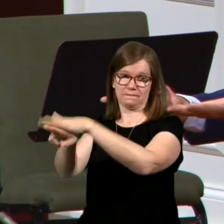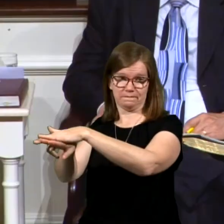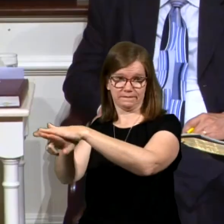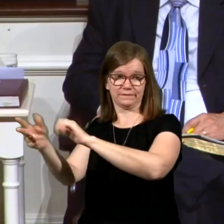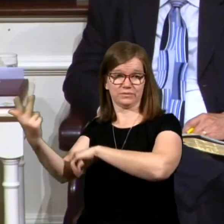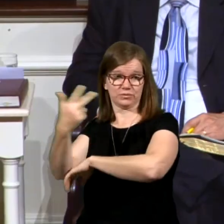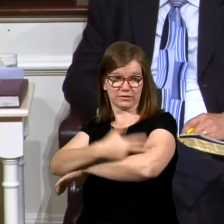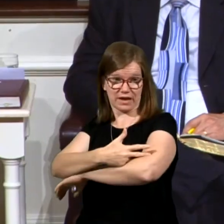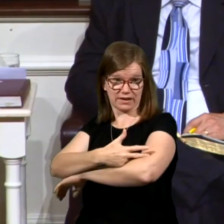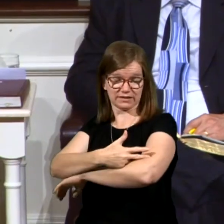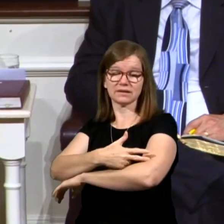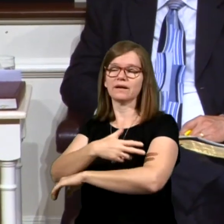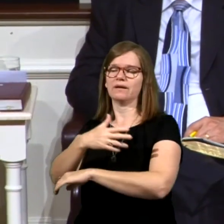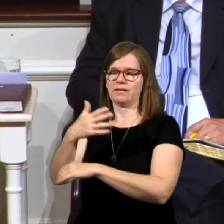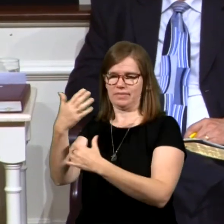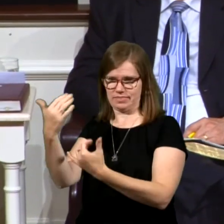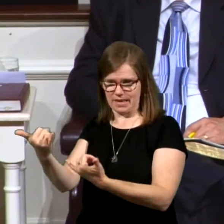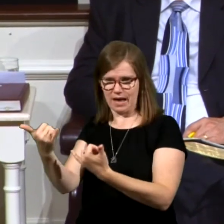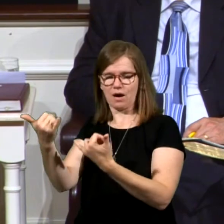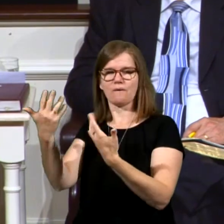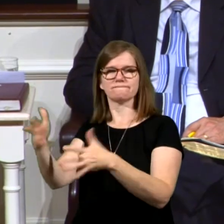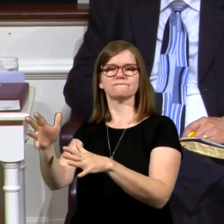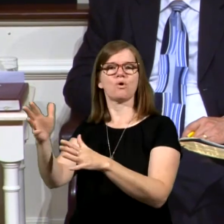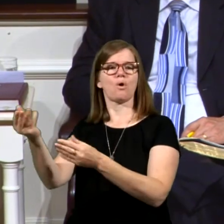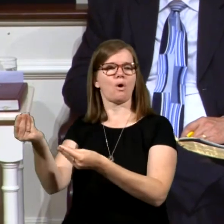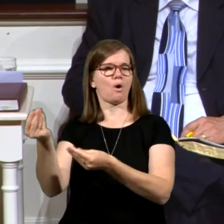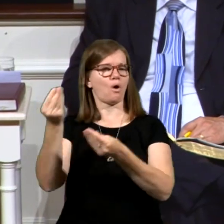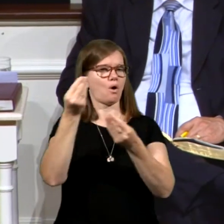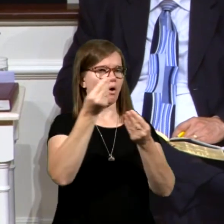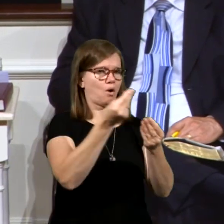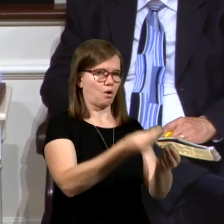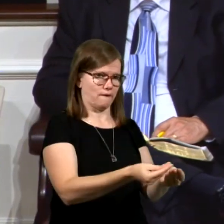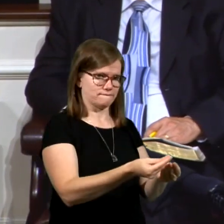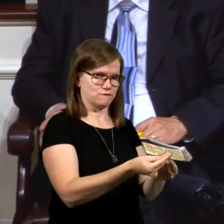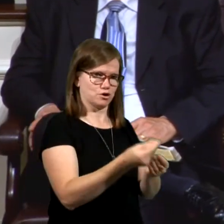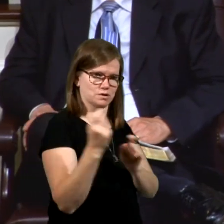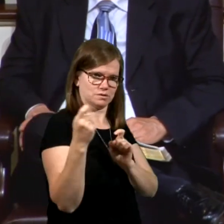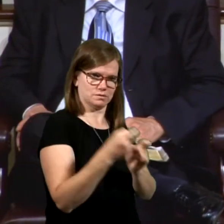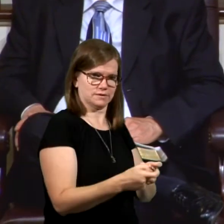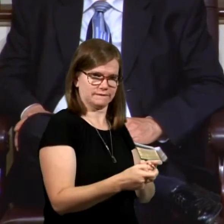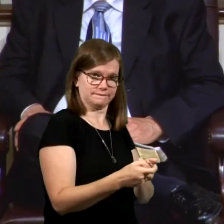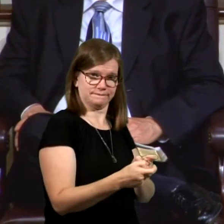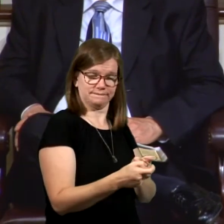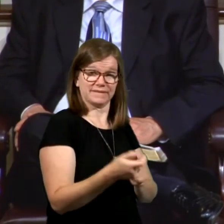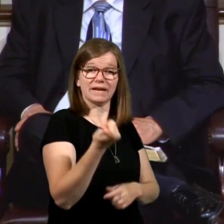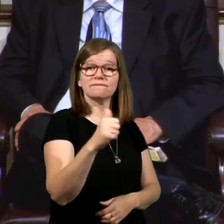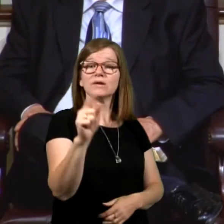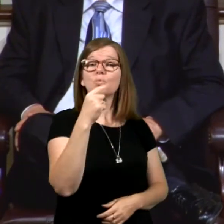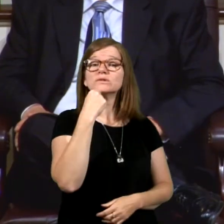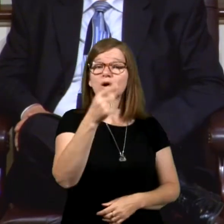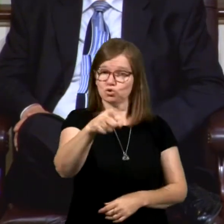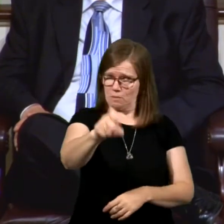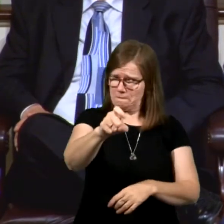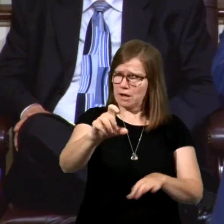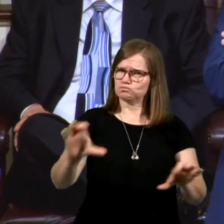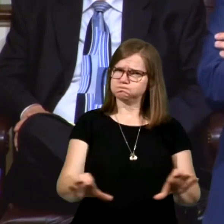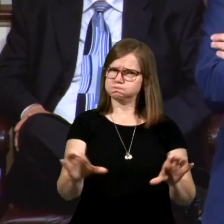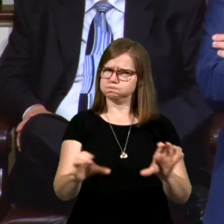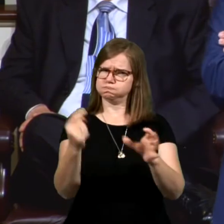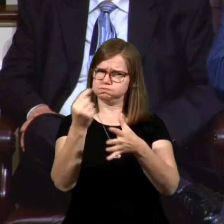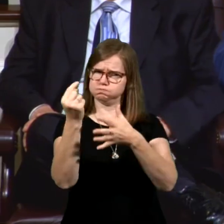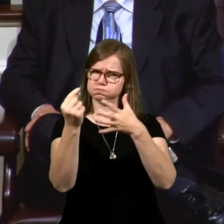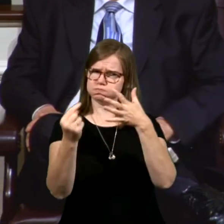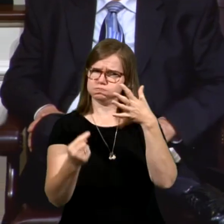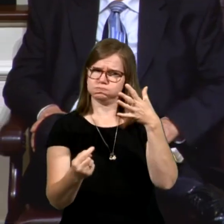a gift of justification by faith in Him. See, if anyone tells you you've got to earn your way to